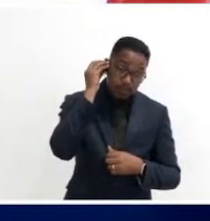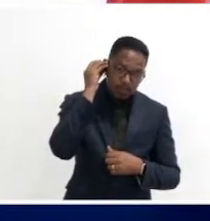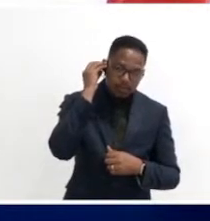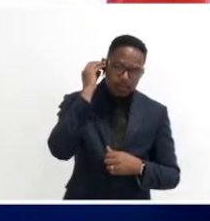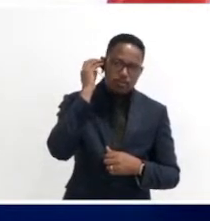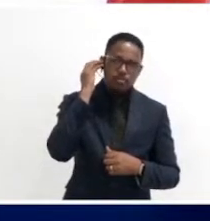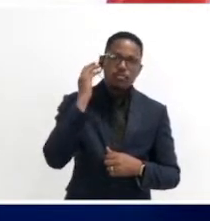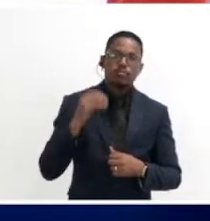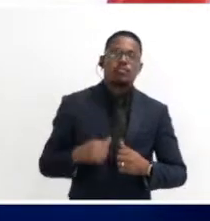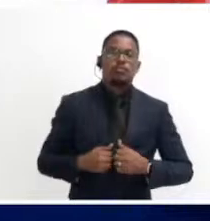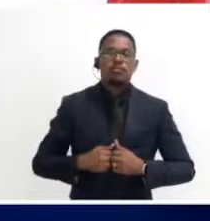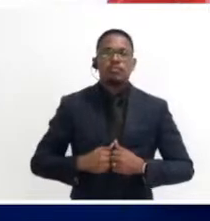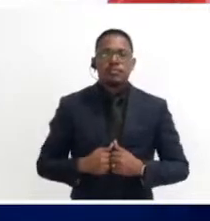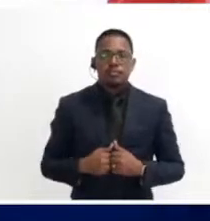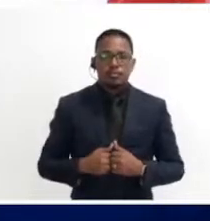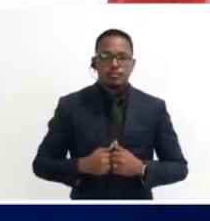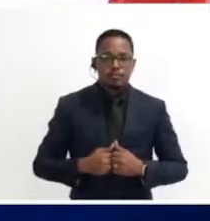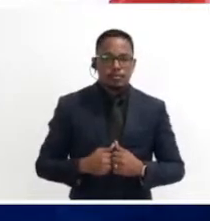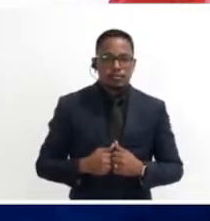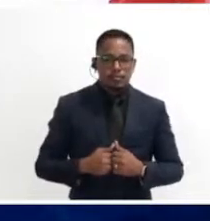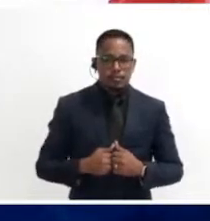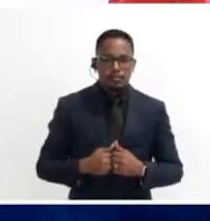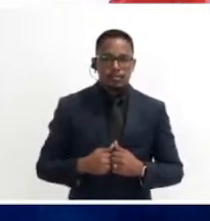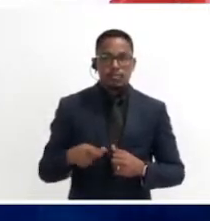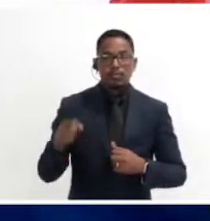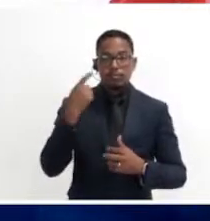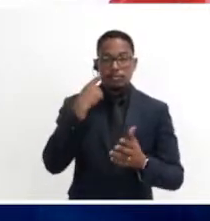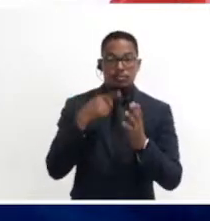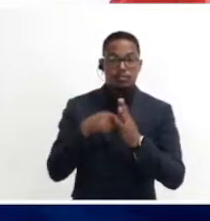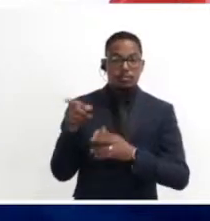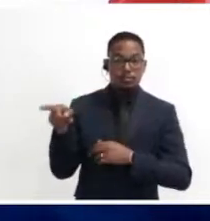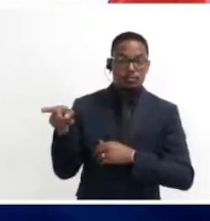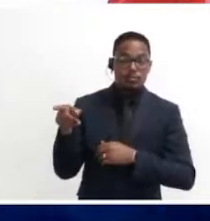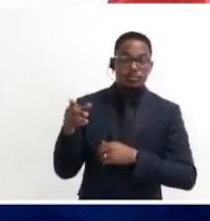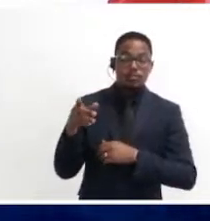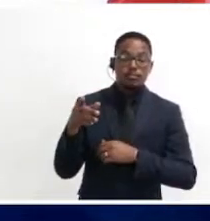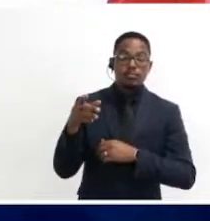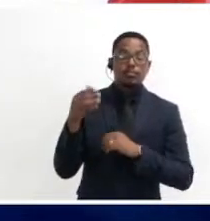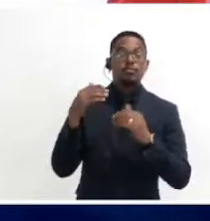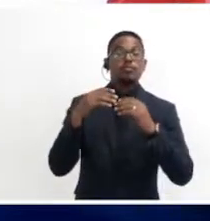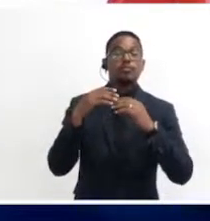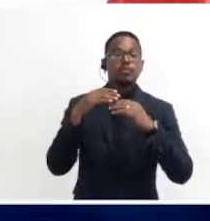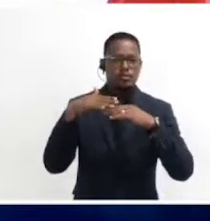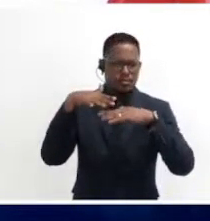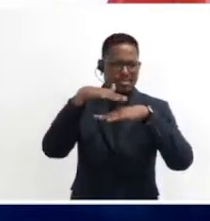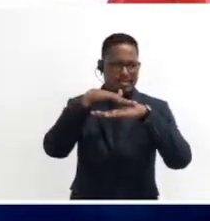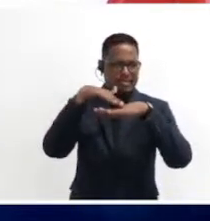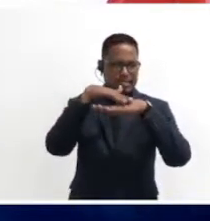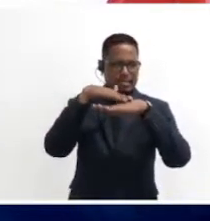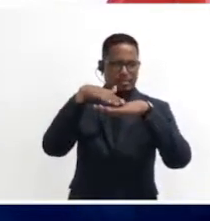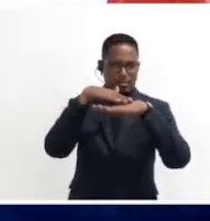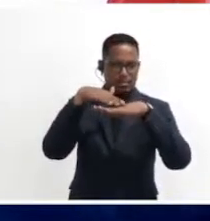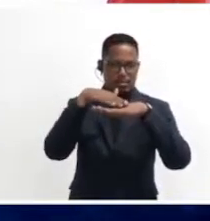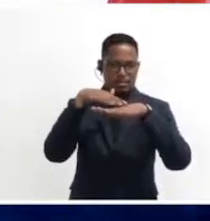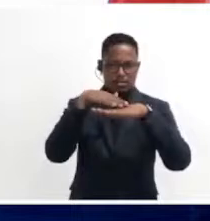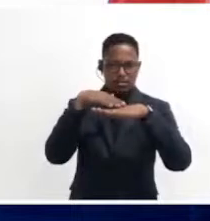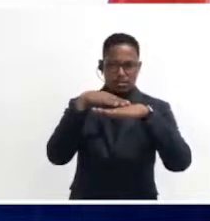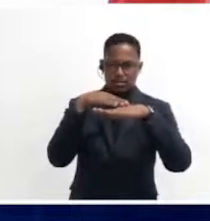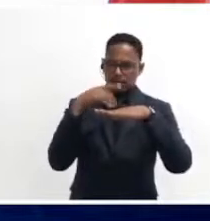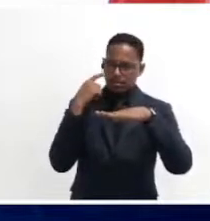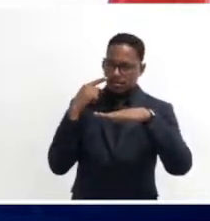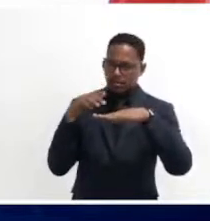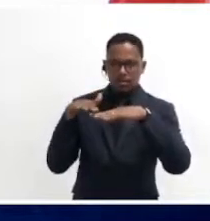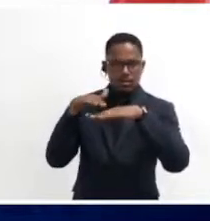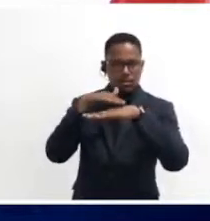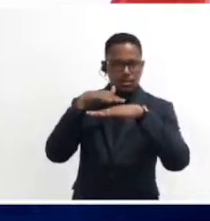looking at the chip with the bumps on its surface has been taken out of the package, and that would just mount